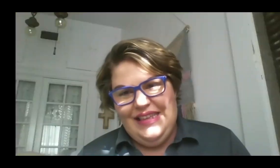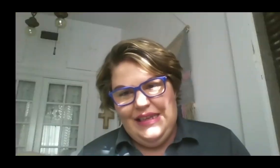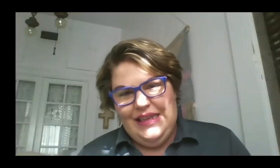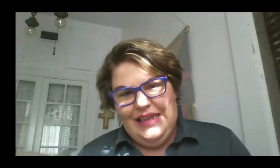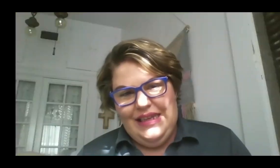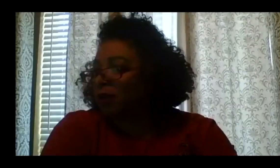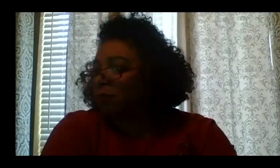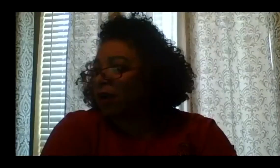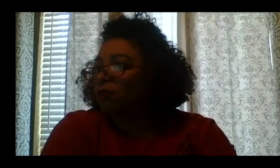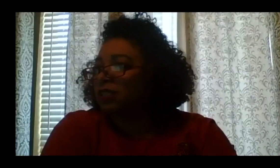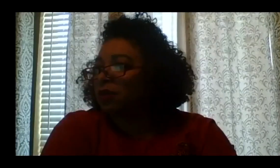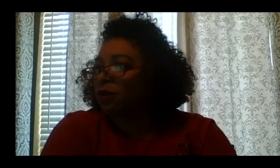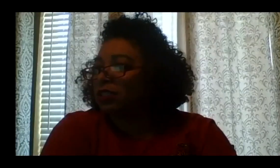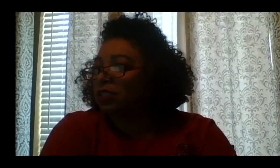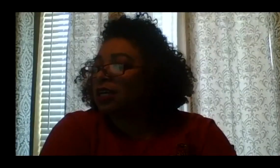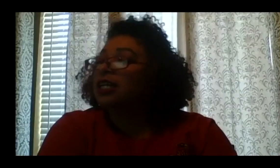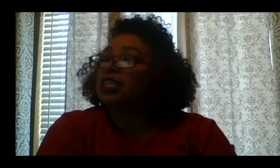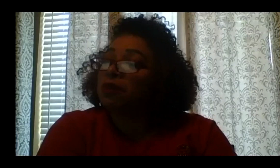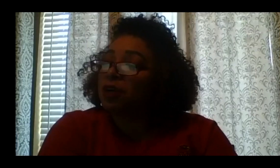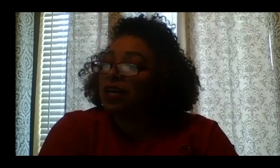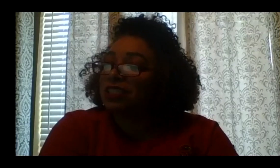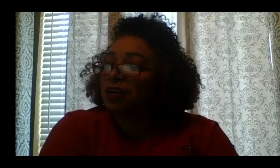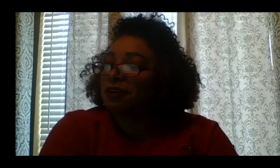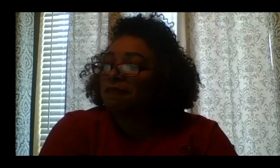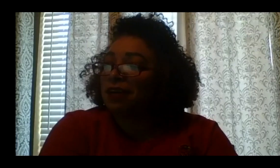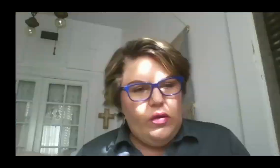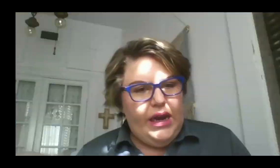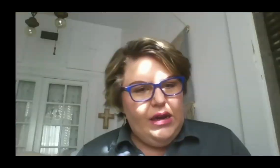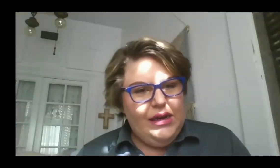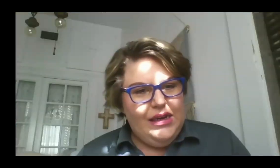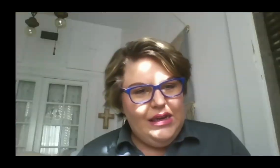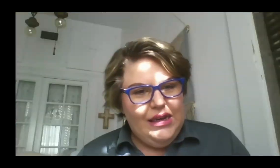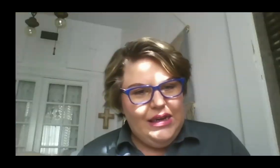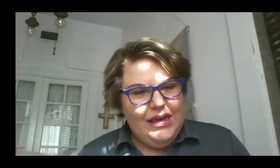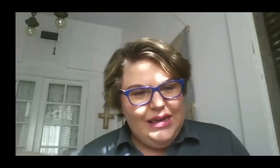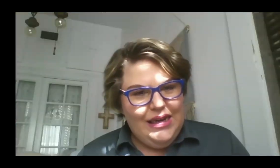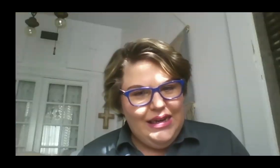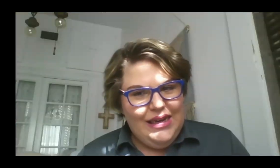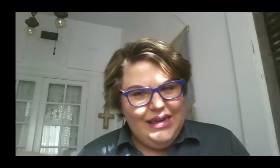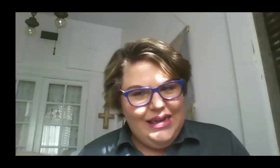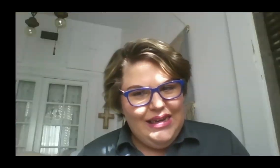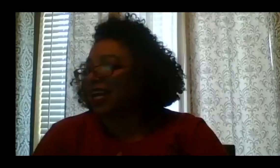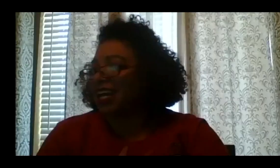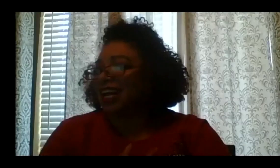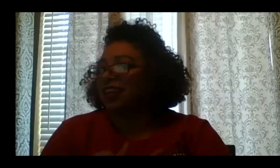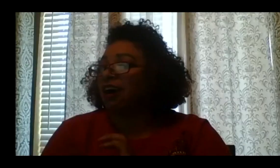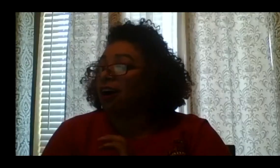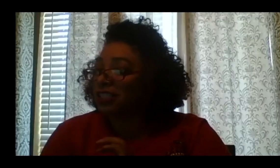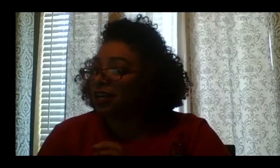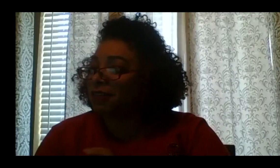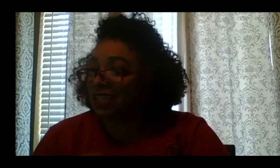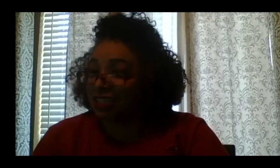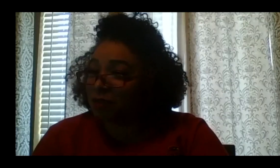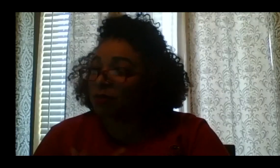Yeah, we have no problem going back over some of the questions. Some of them, yeah. Oh, go ahead. Specific to like actual programs and the